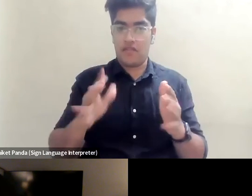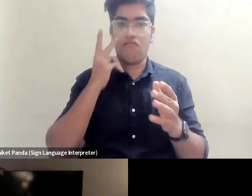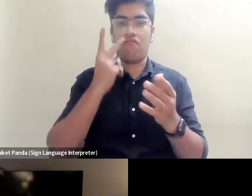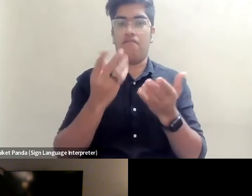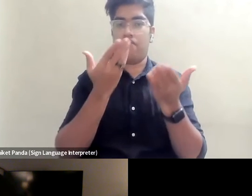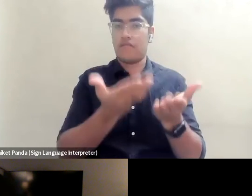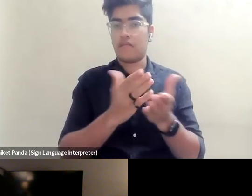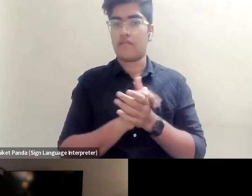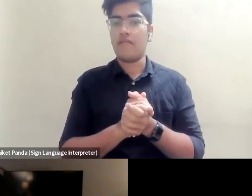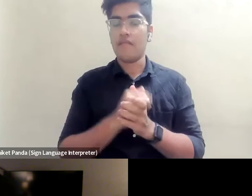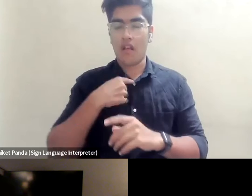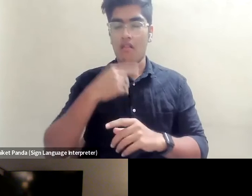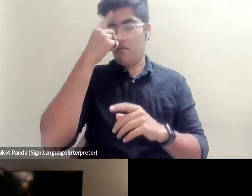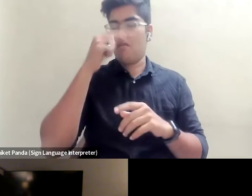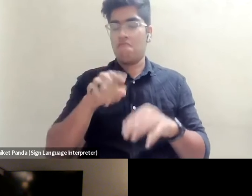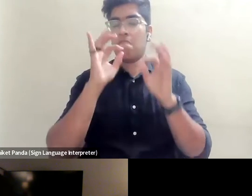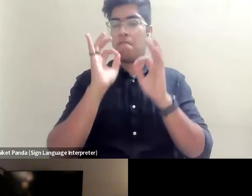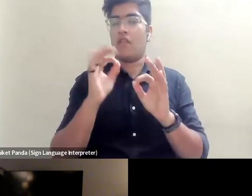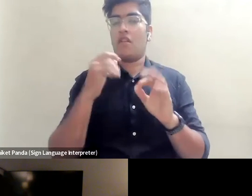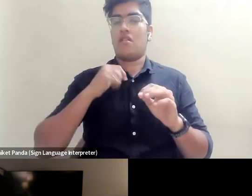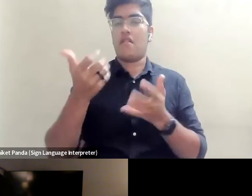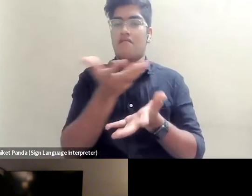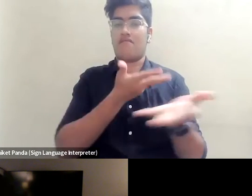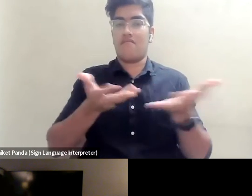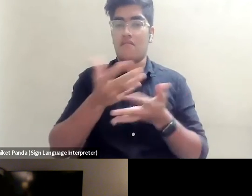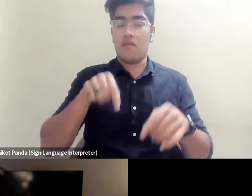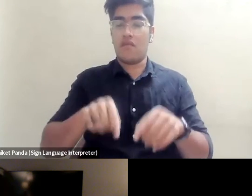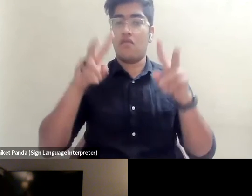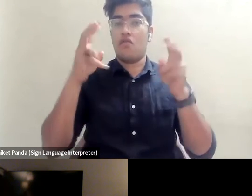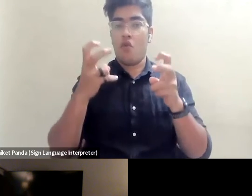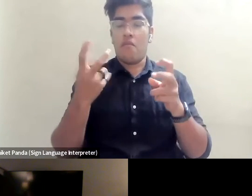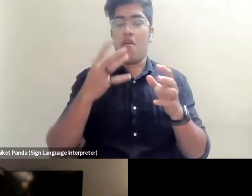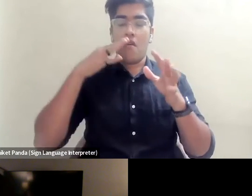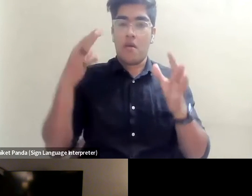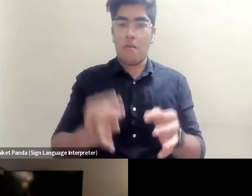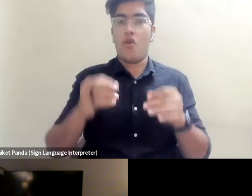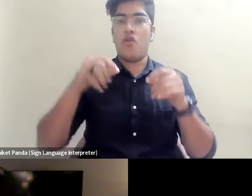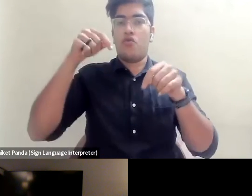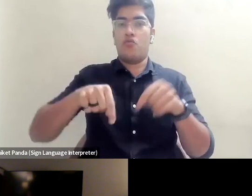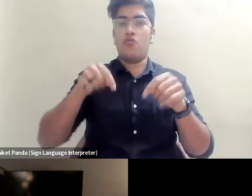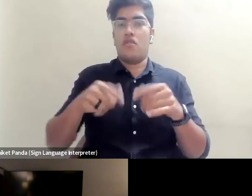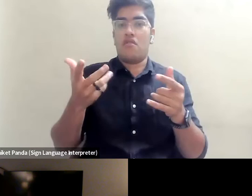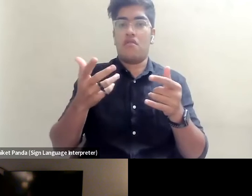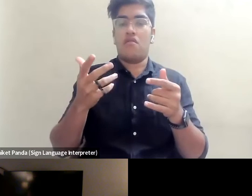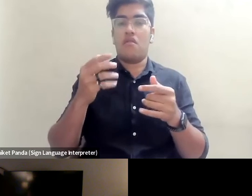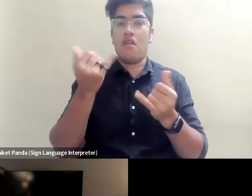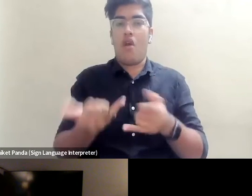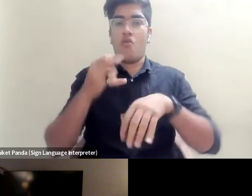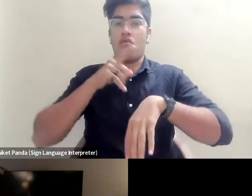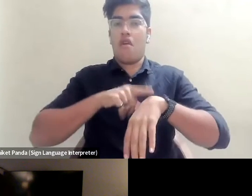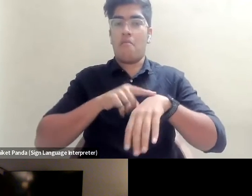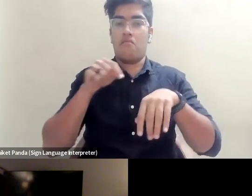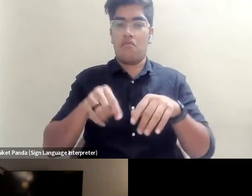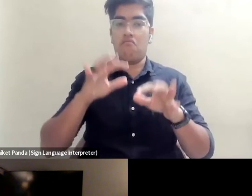think it's great that we can discuss something that's so relevant and pertinent to today's to our times today, so relevant to